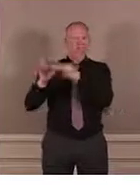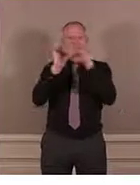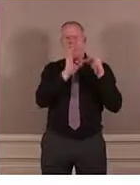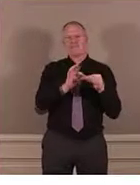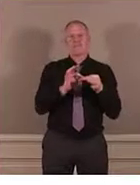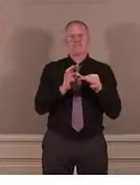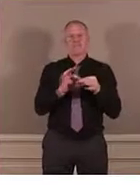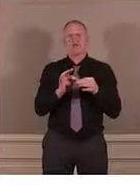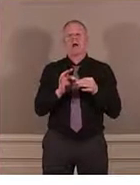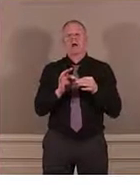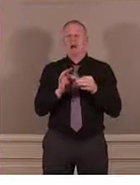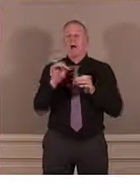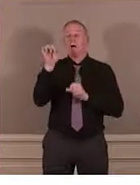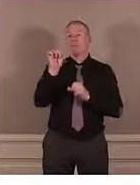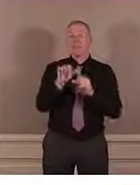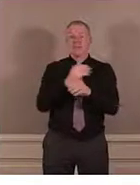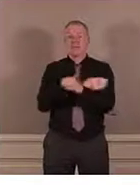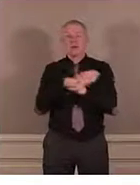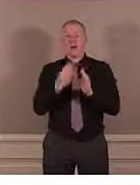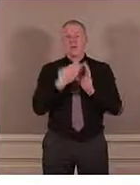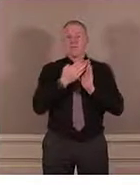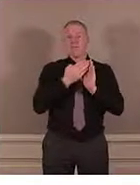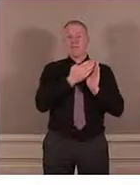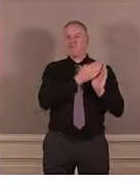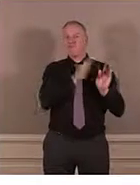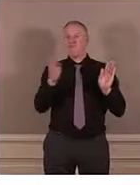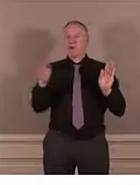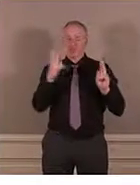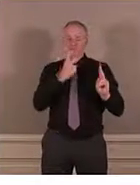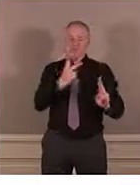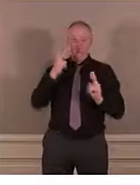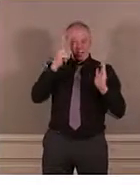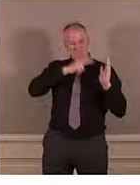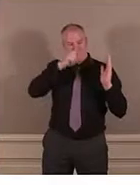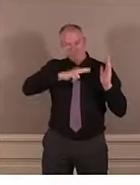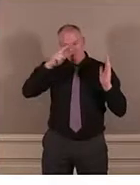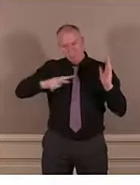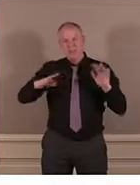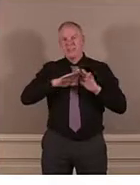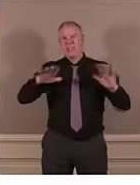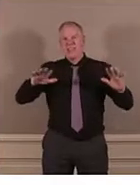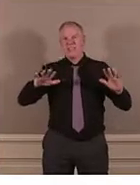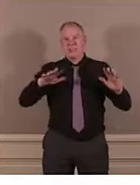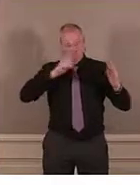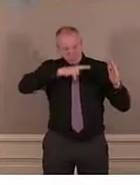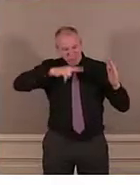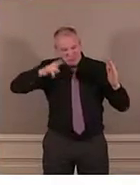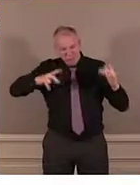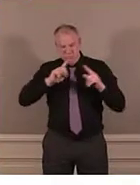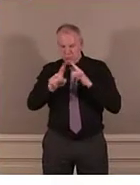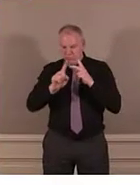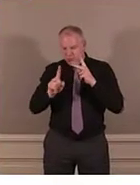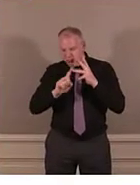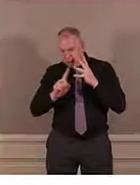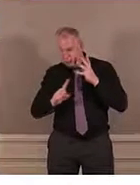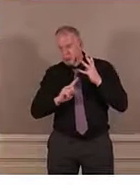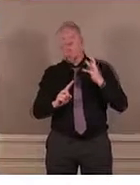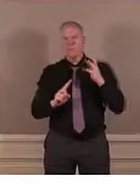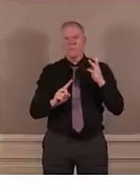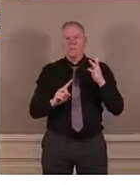briefly, we started off with a very broad-based literature review that was desk-based, and we looked at different sorts